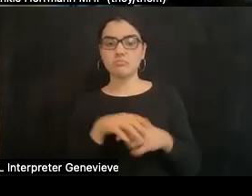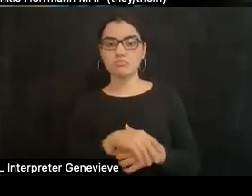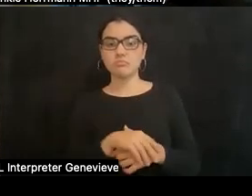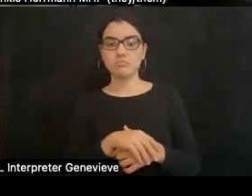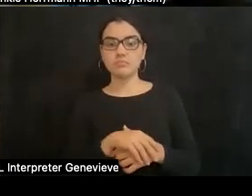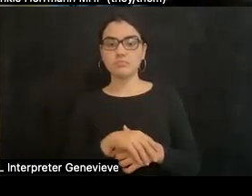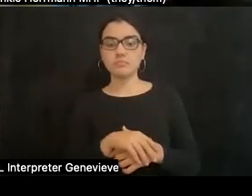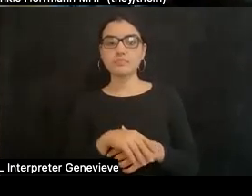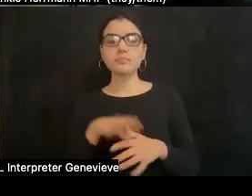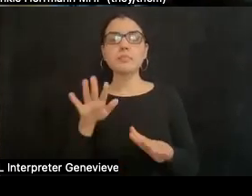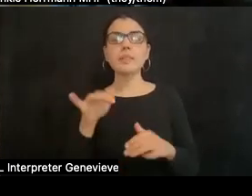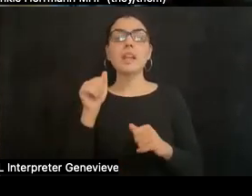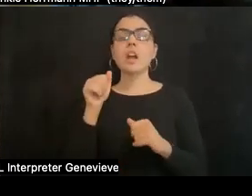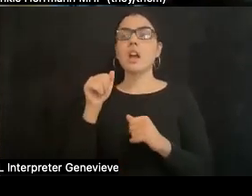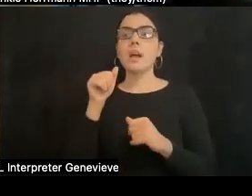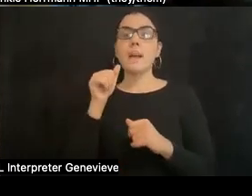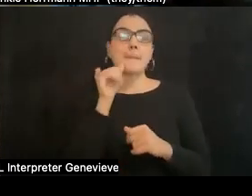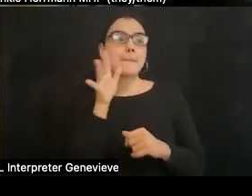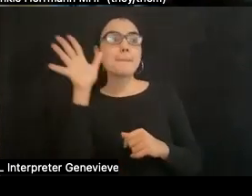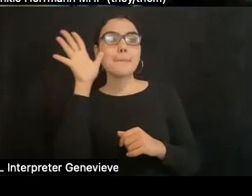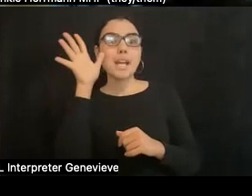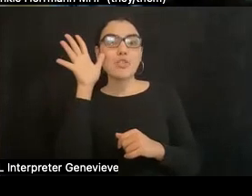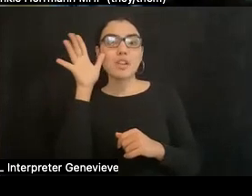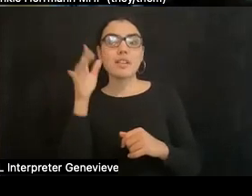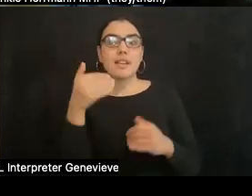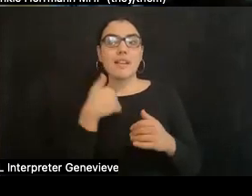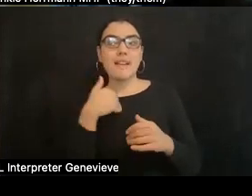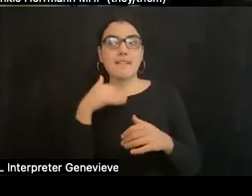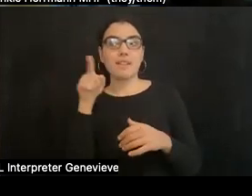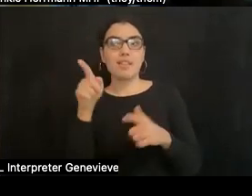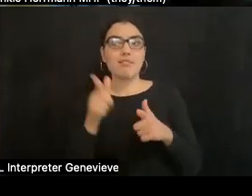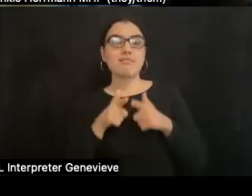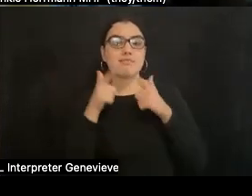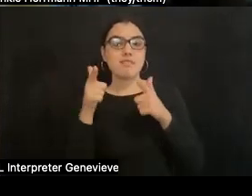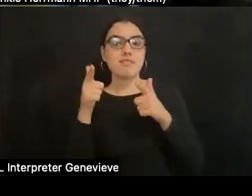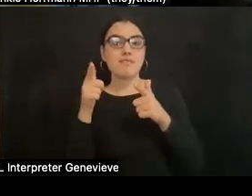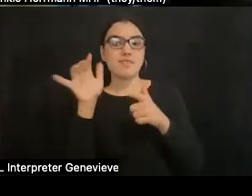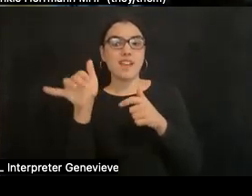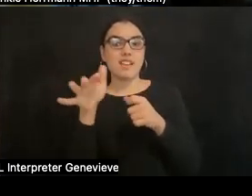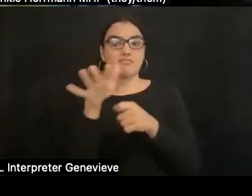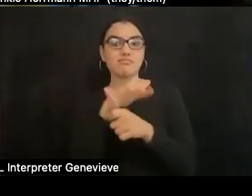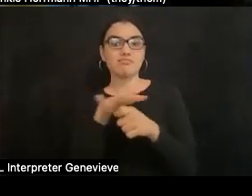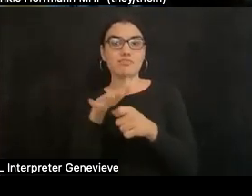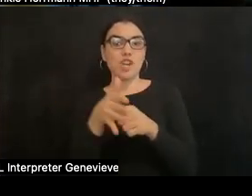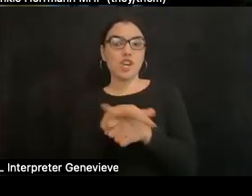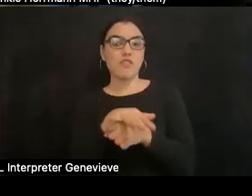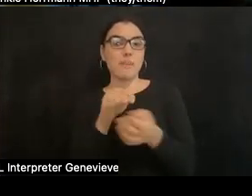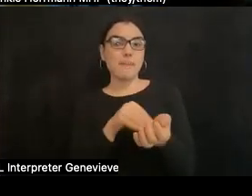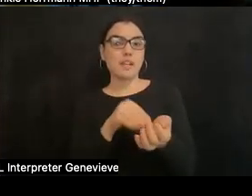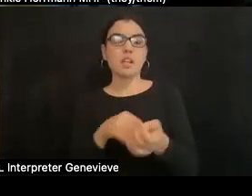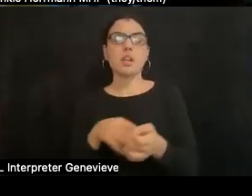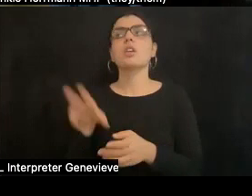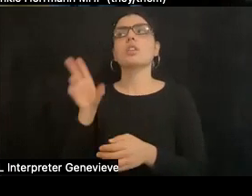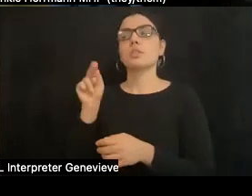A parent is in a facility covered by Medicaid. So no, Medicaid HARP